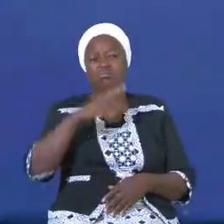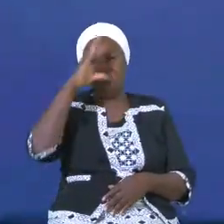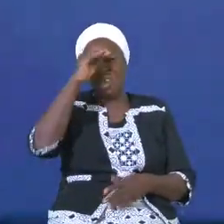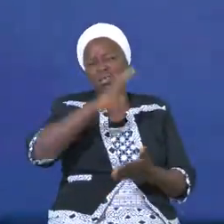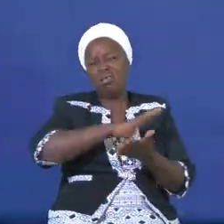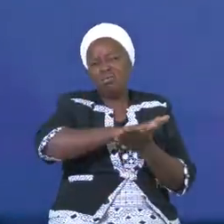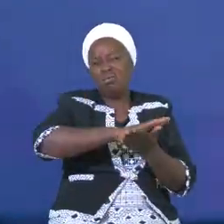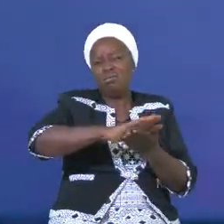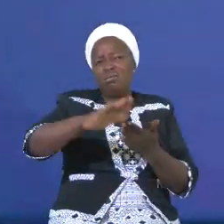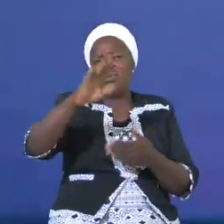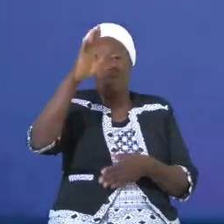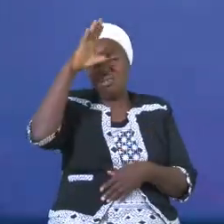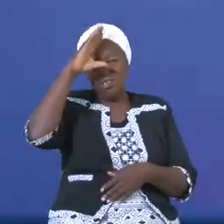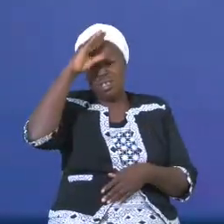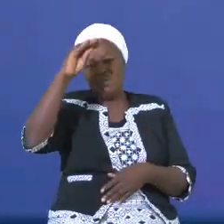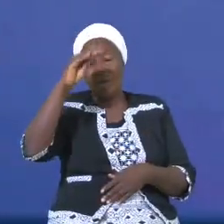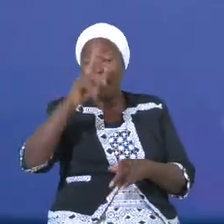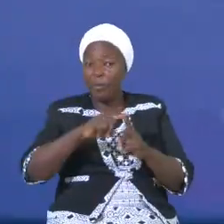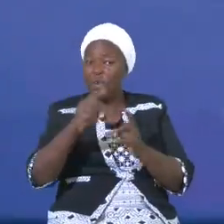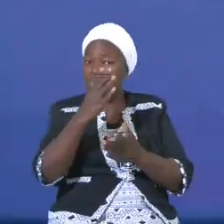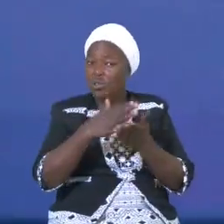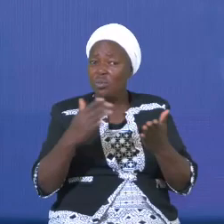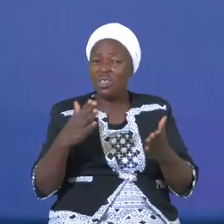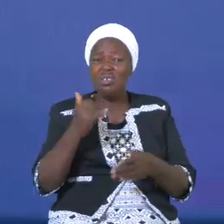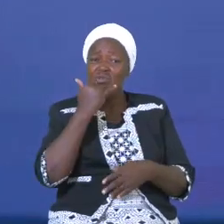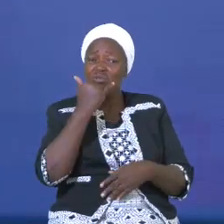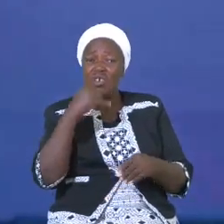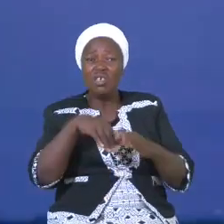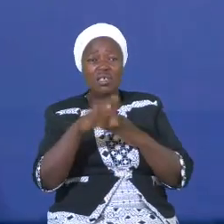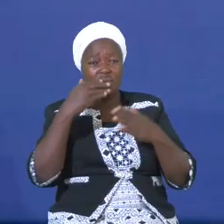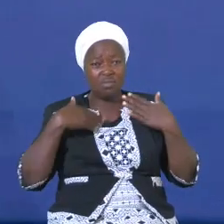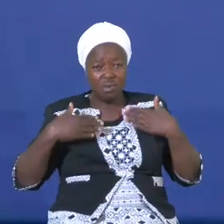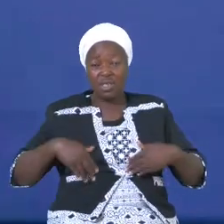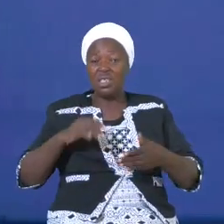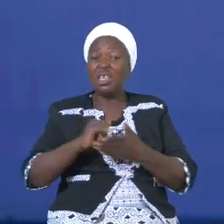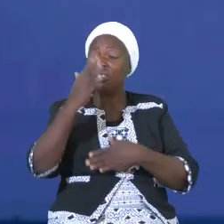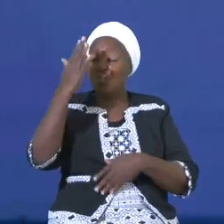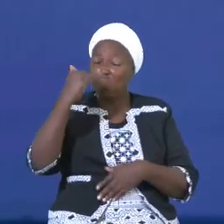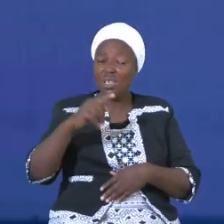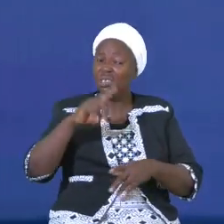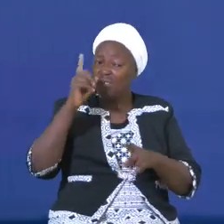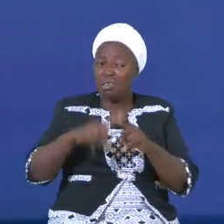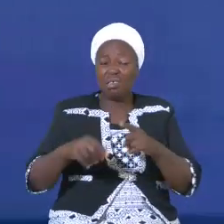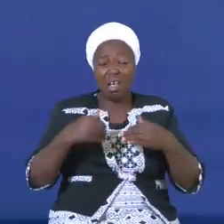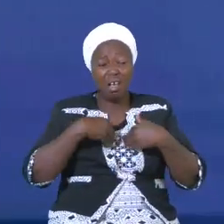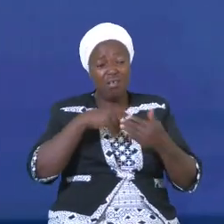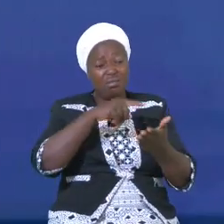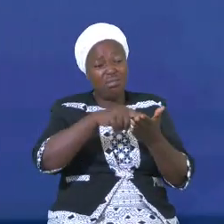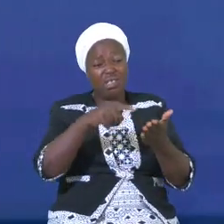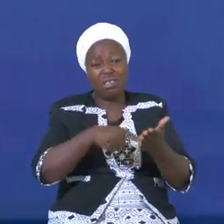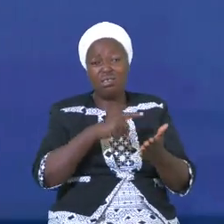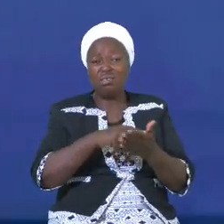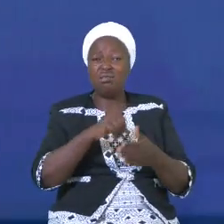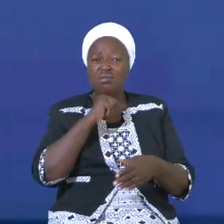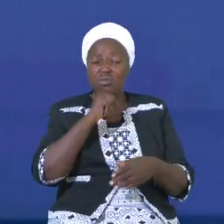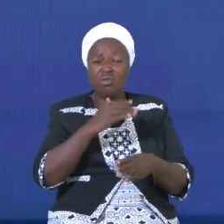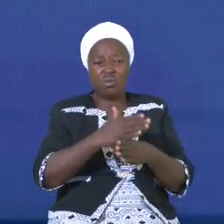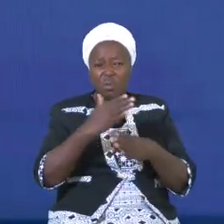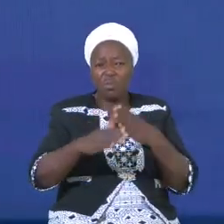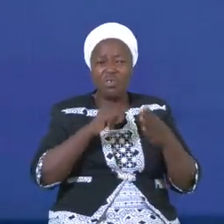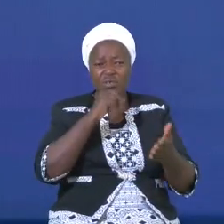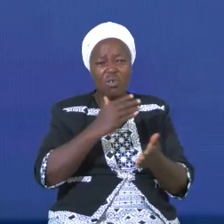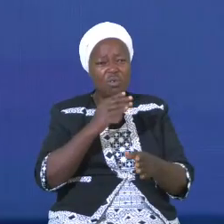there's something deficient in his body that's why you cannot have this incomplete incomplete